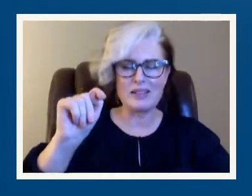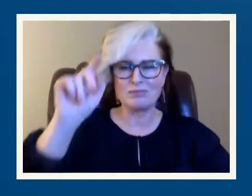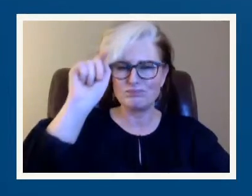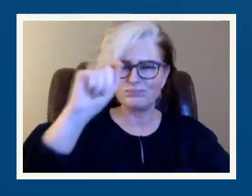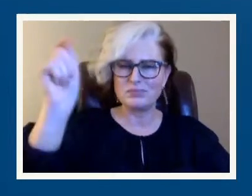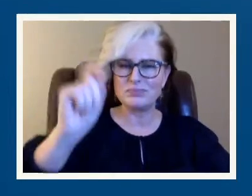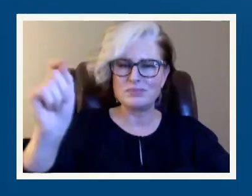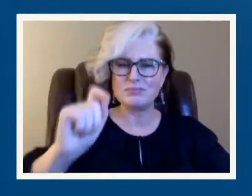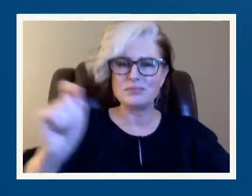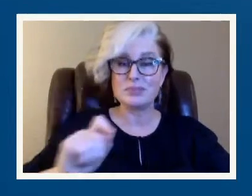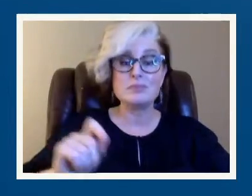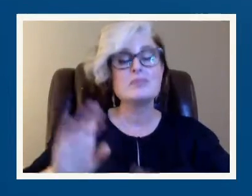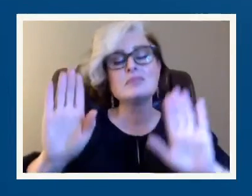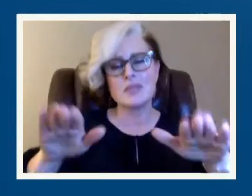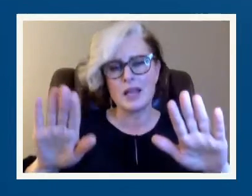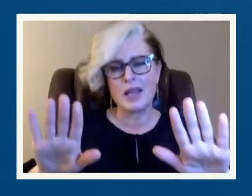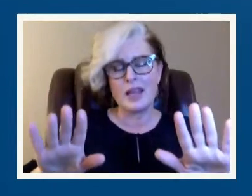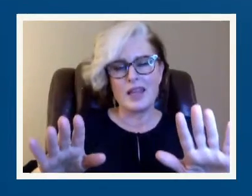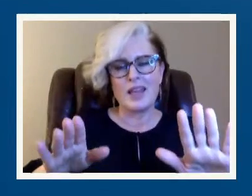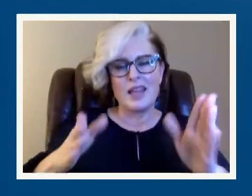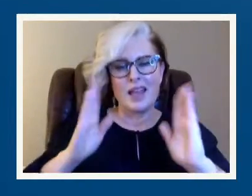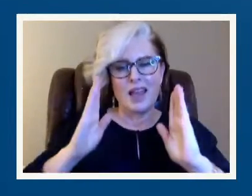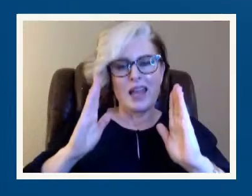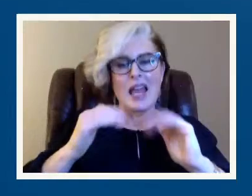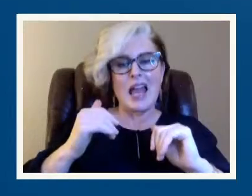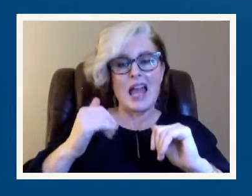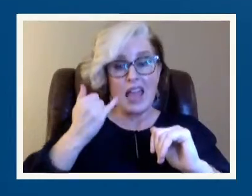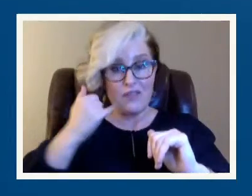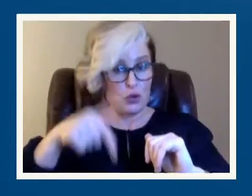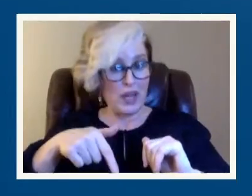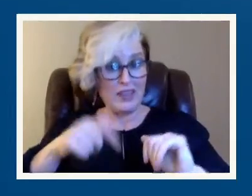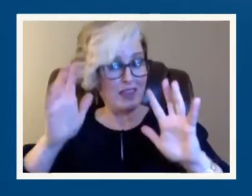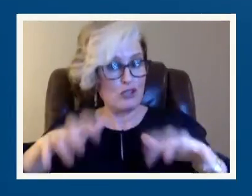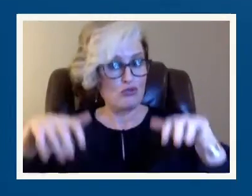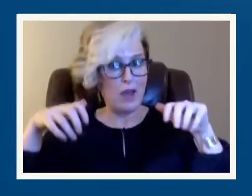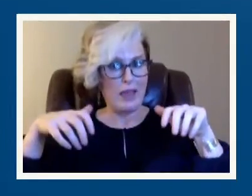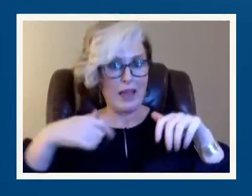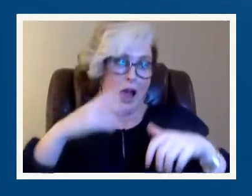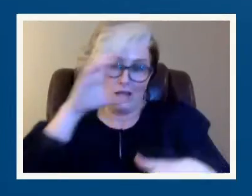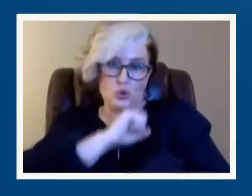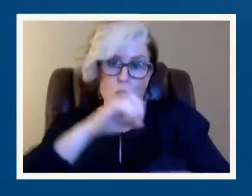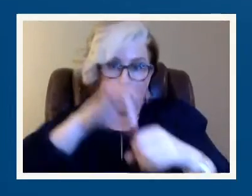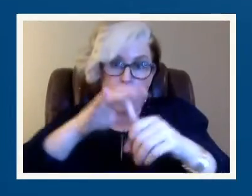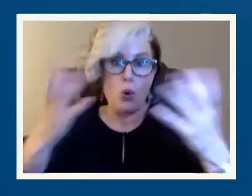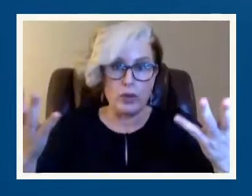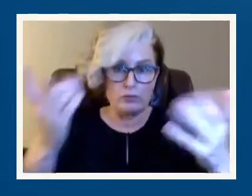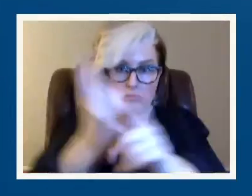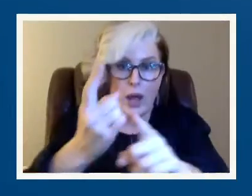And listen, let's face it. If you're at this rally, I'm assuming you're voting.